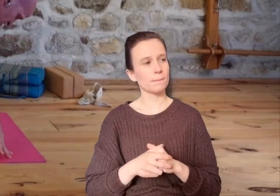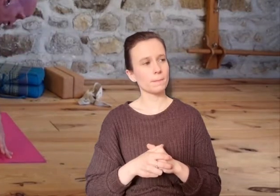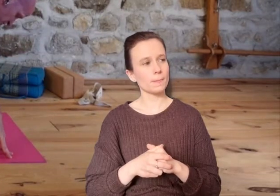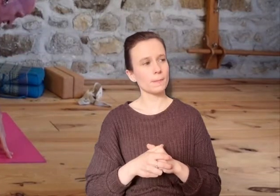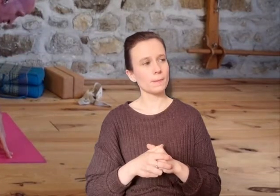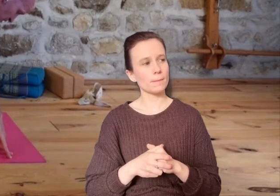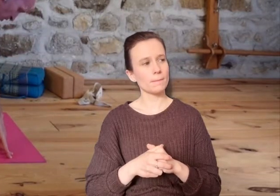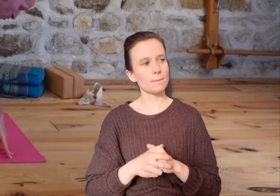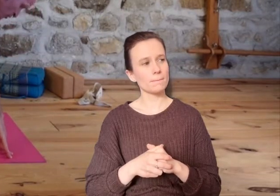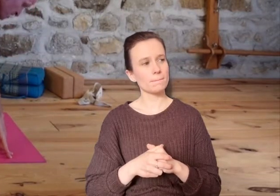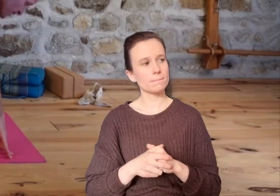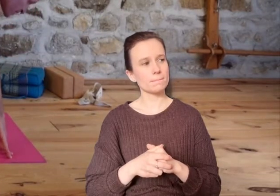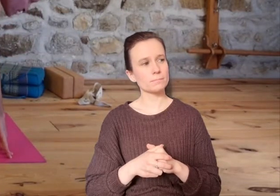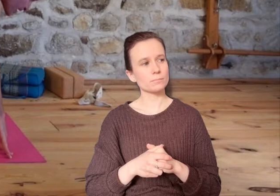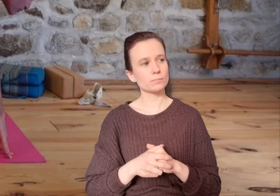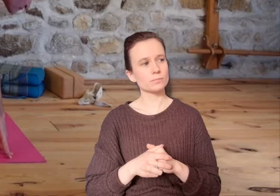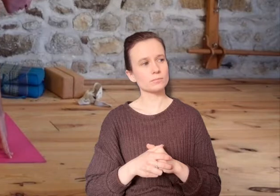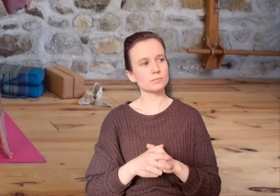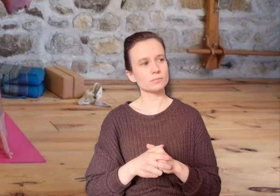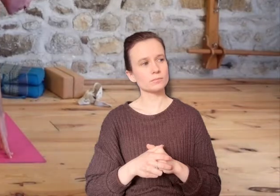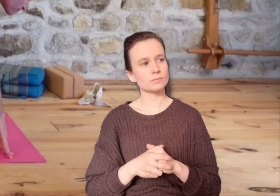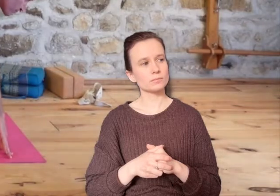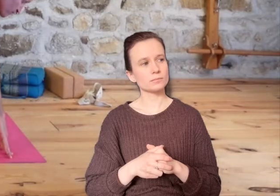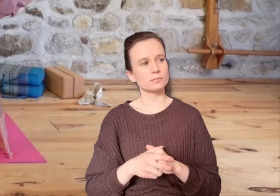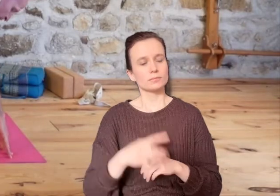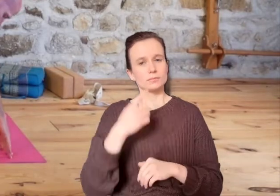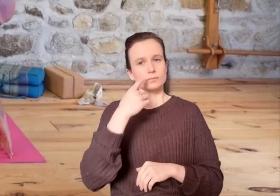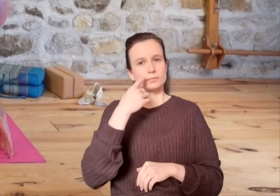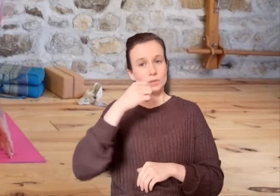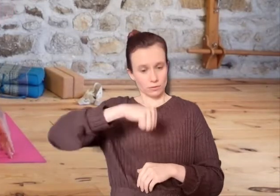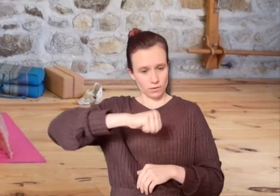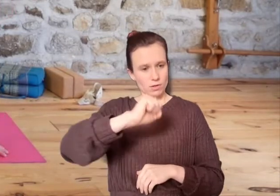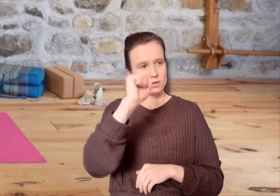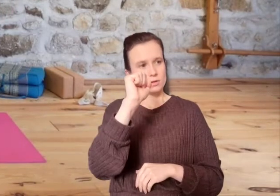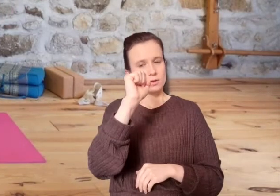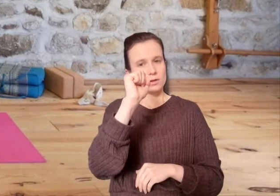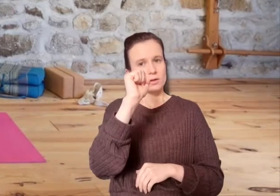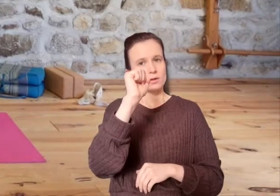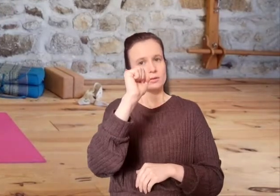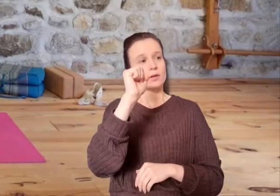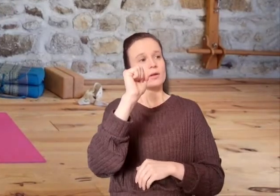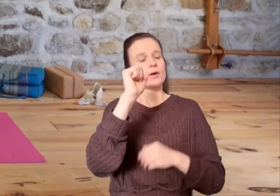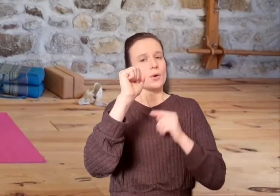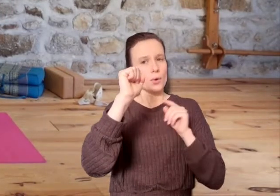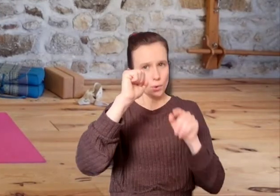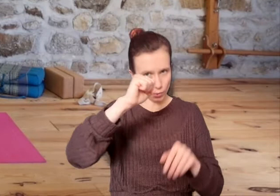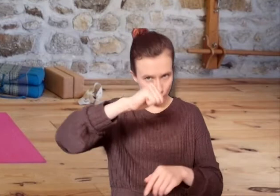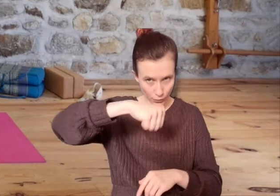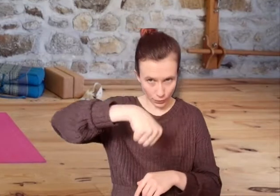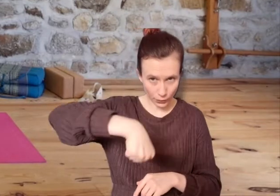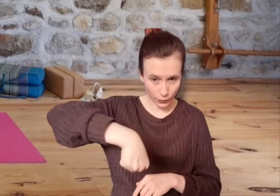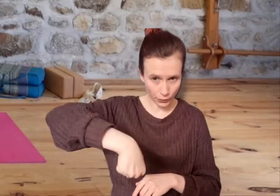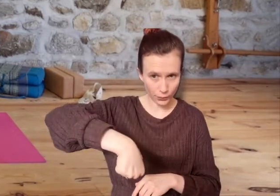Nice soft jump or a step. Inhale, look forward. Exhale, hang to the floor even deeper. Let the head